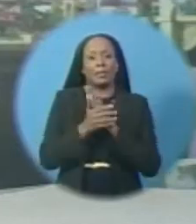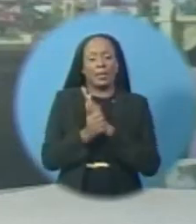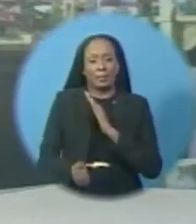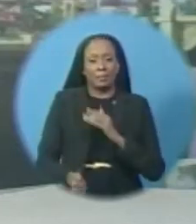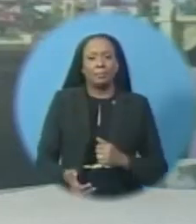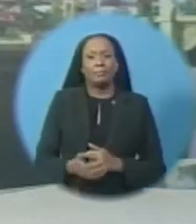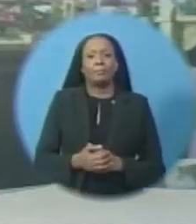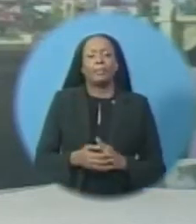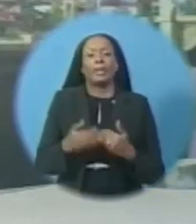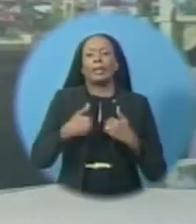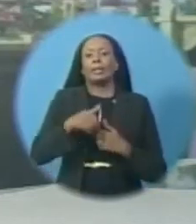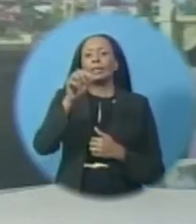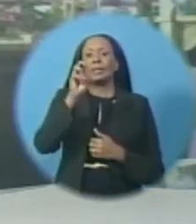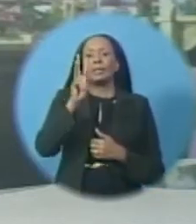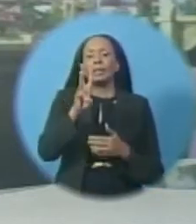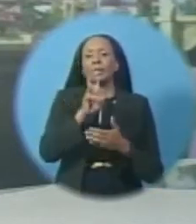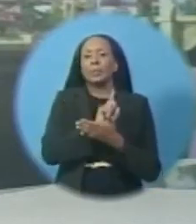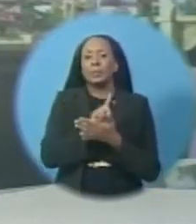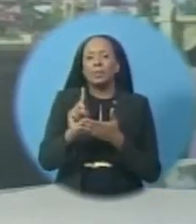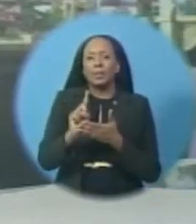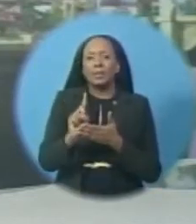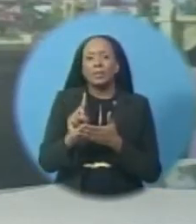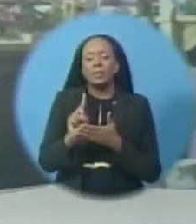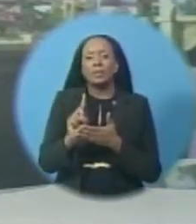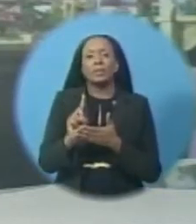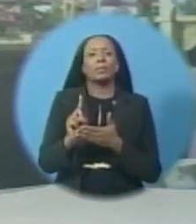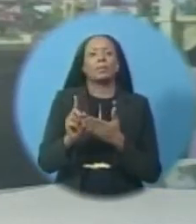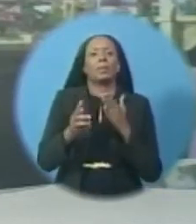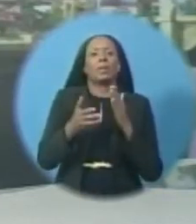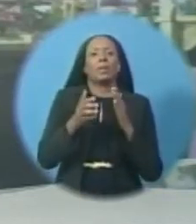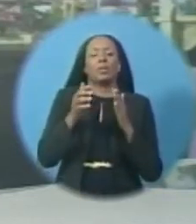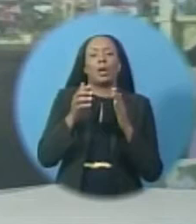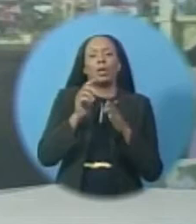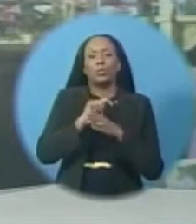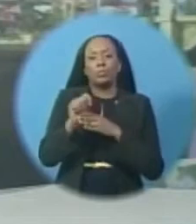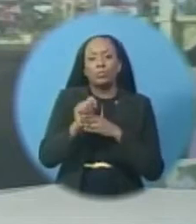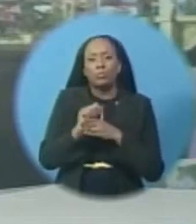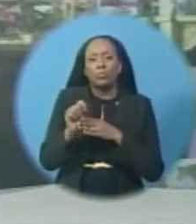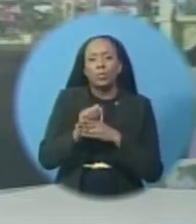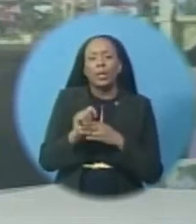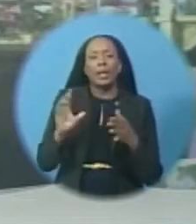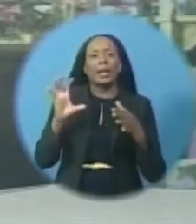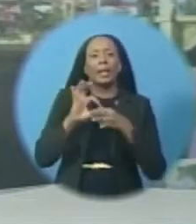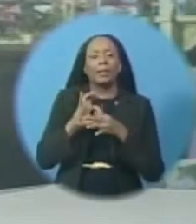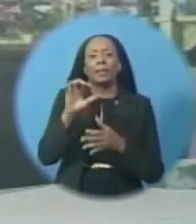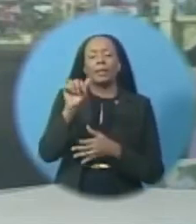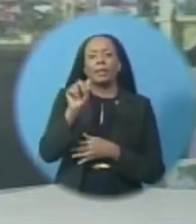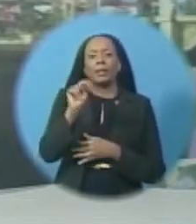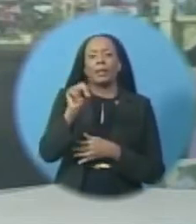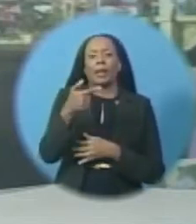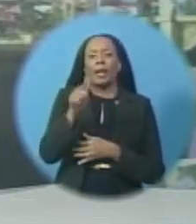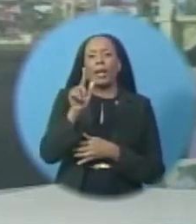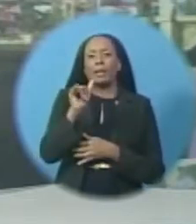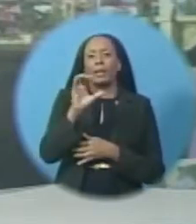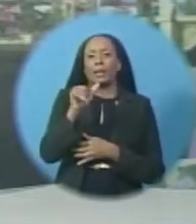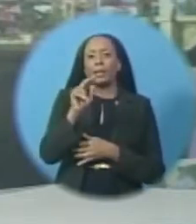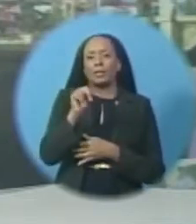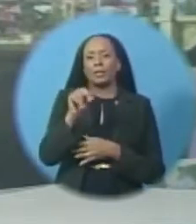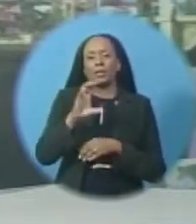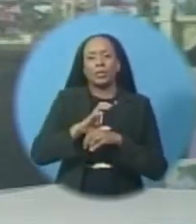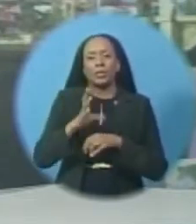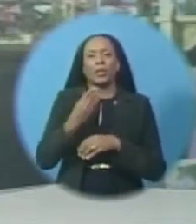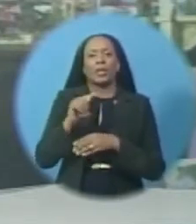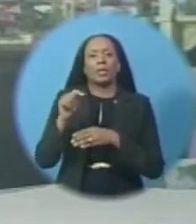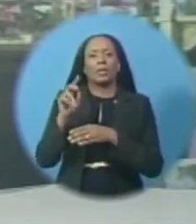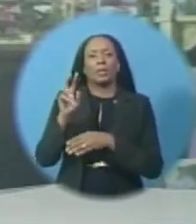courses hosted by the St. Ambrose Anglican Church in conjunction with the University of the West Indies and the Barbados Vocational Training Board.